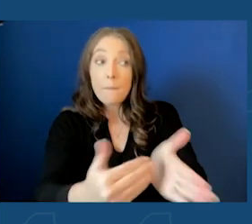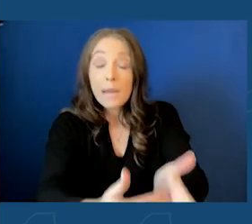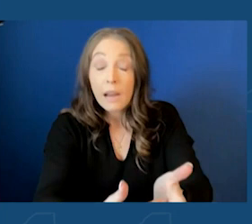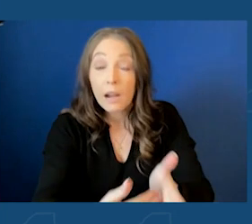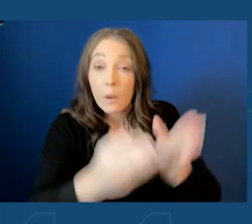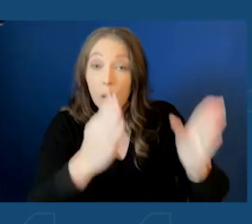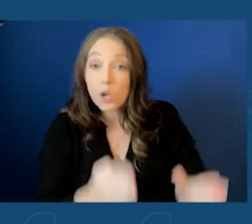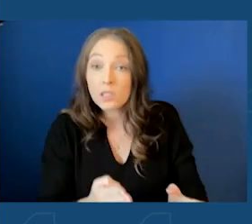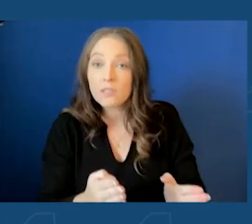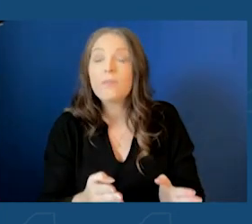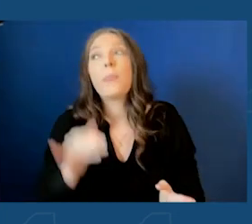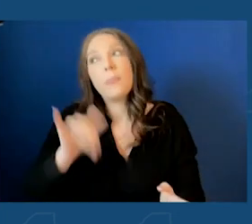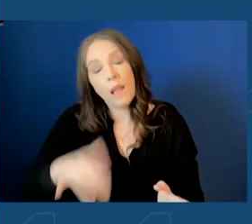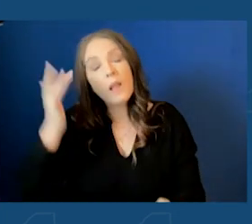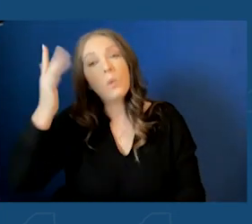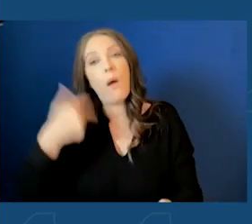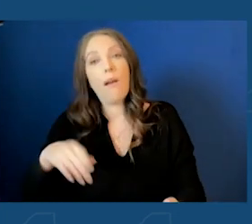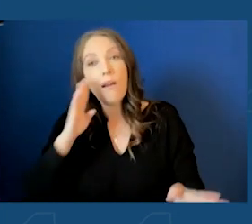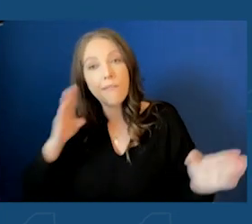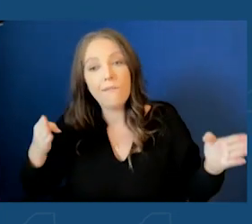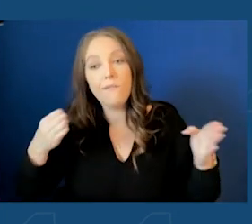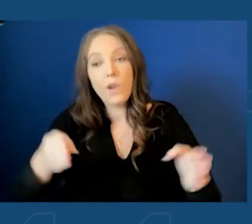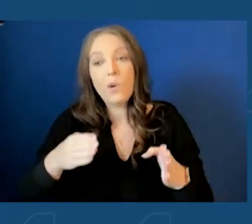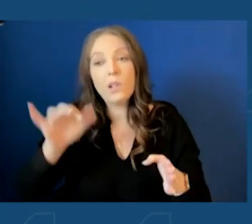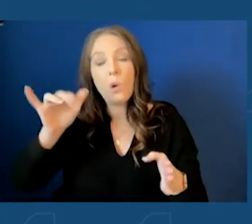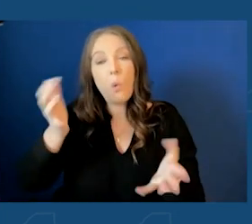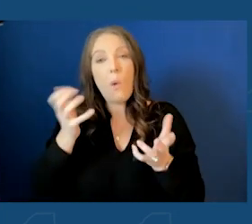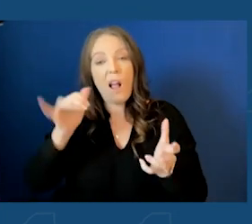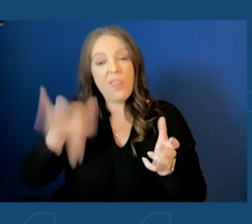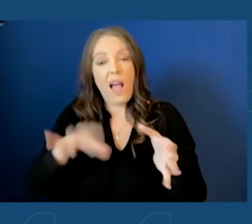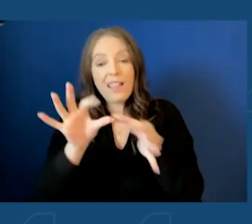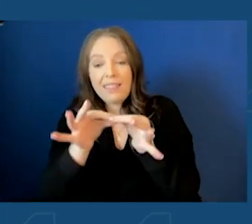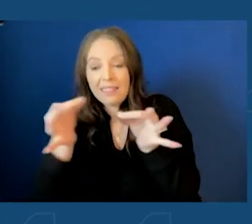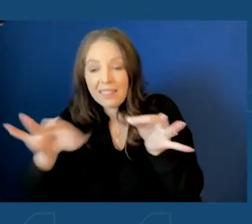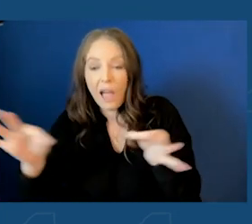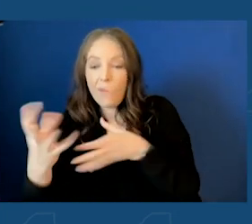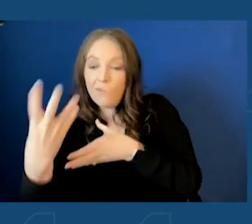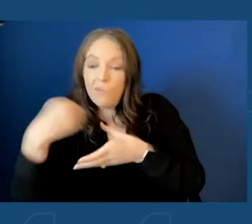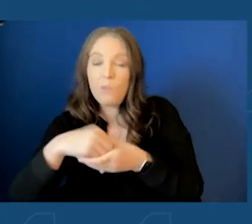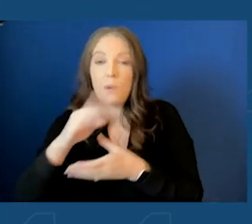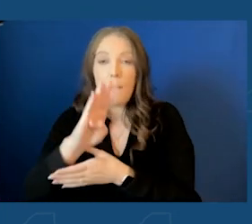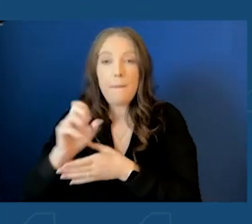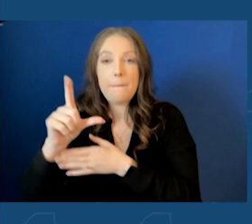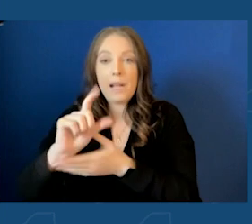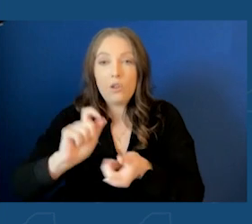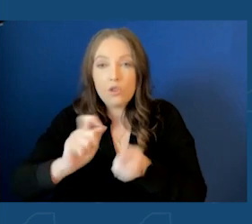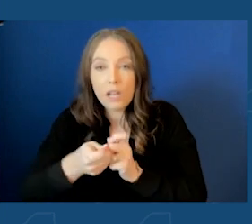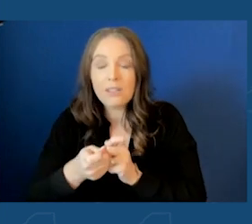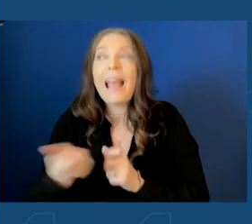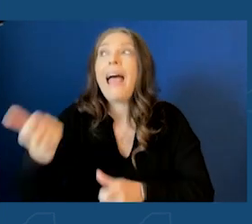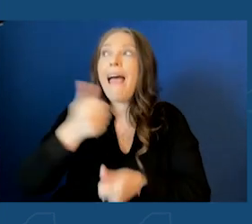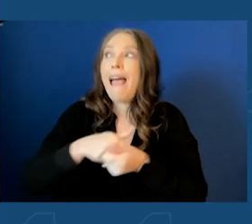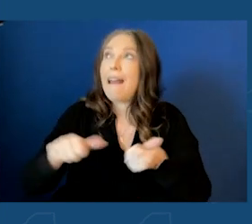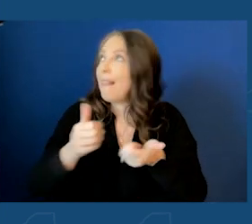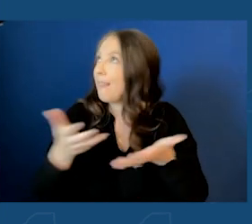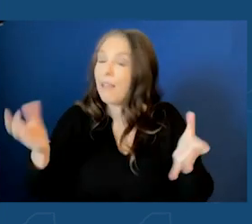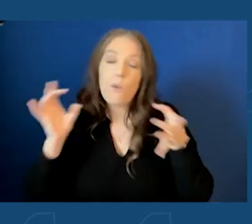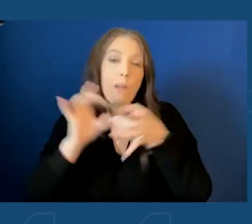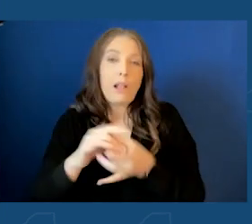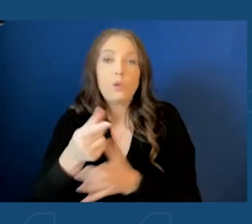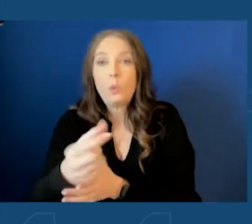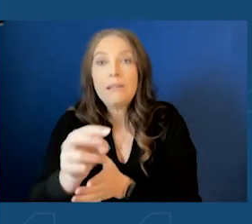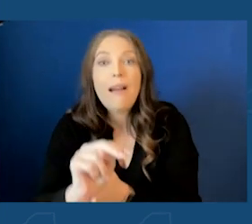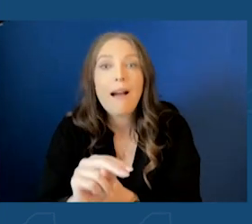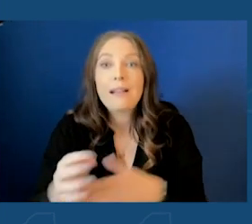focused and had to fight hard to get that language in the bail changes. Anything related to a gun, a gun offense, even if it's unloaded.